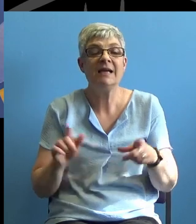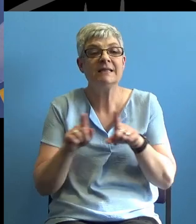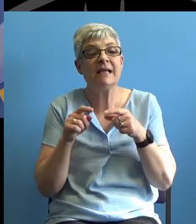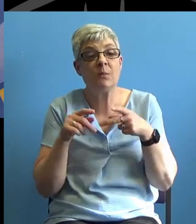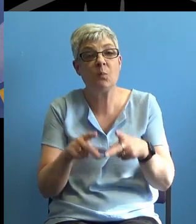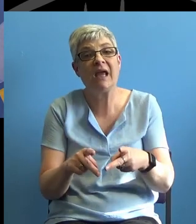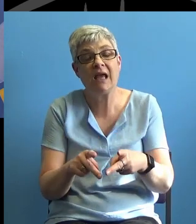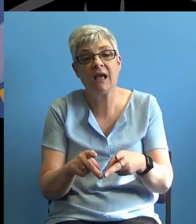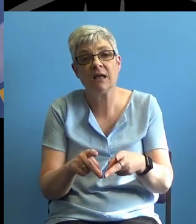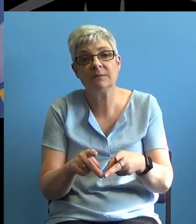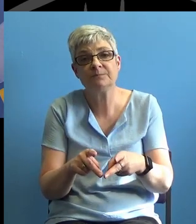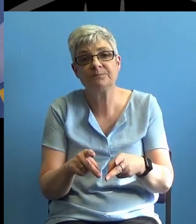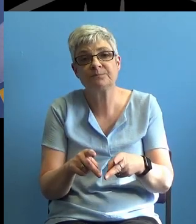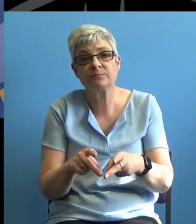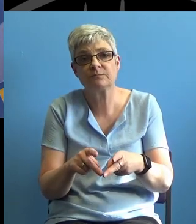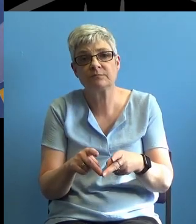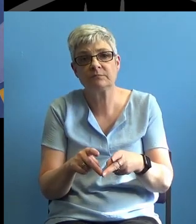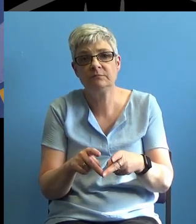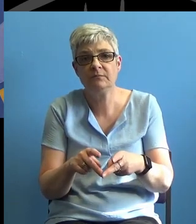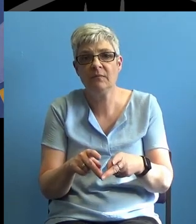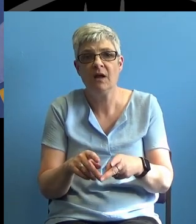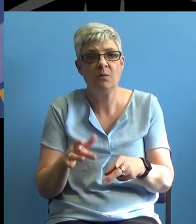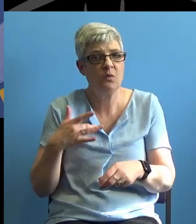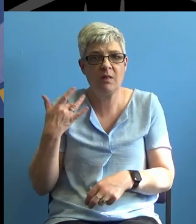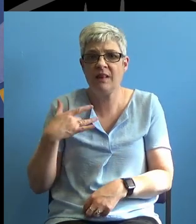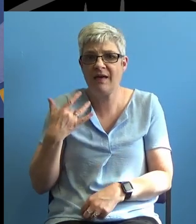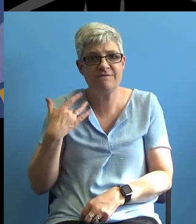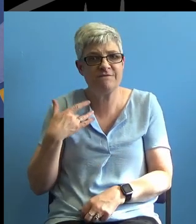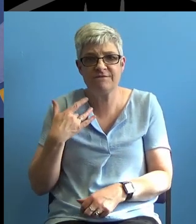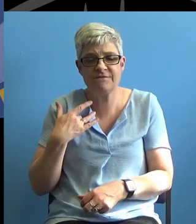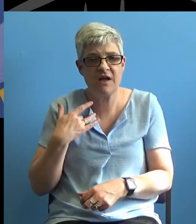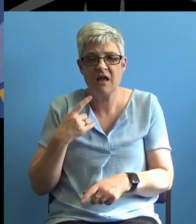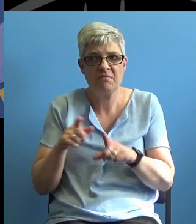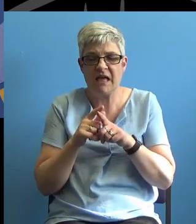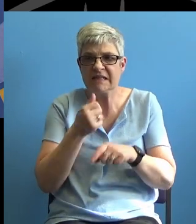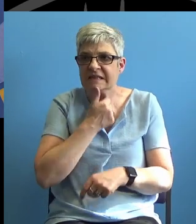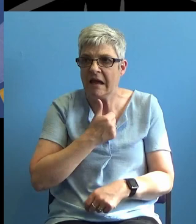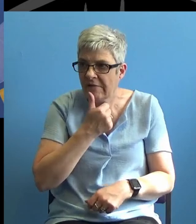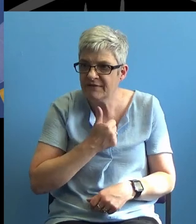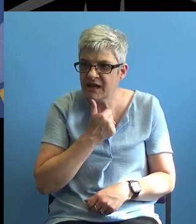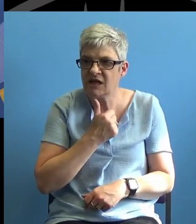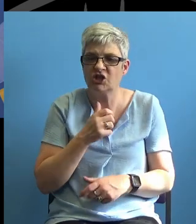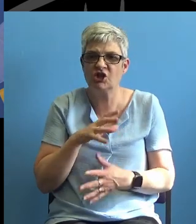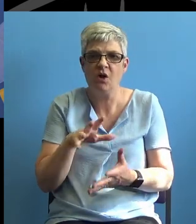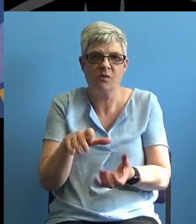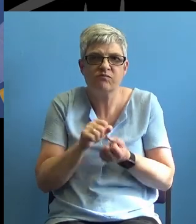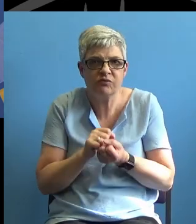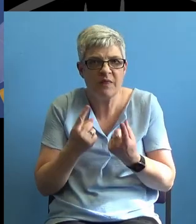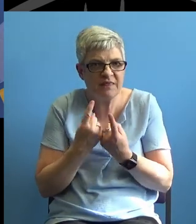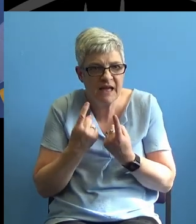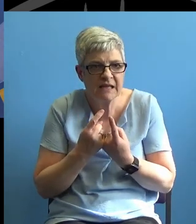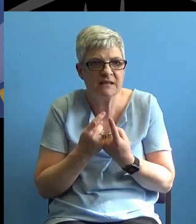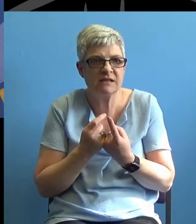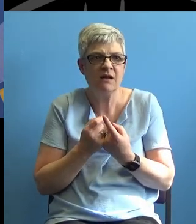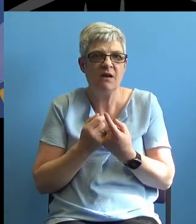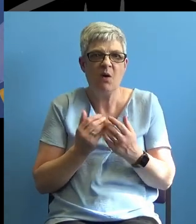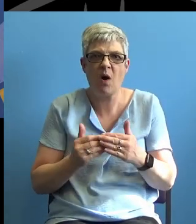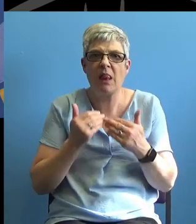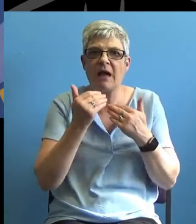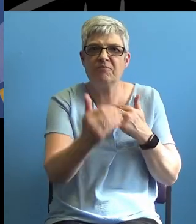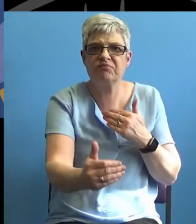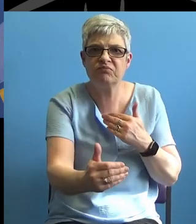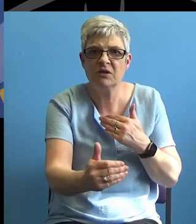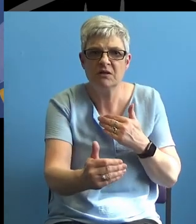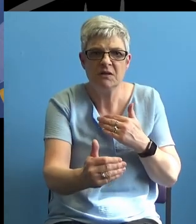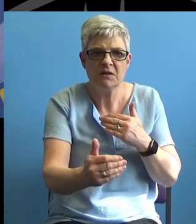In the same way, we are not to live lives that are about selfishness, material gain, getting ahead of the